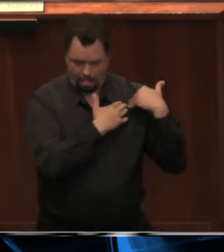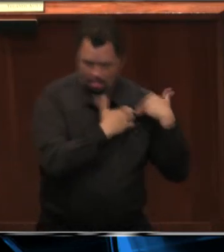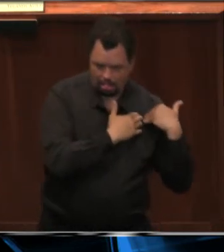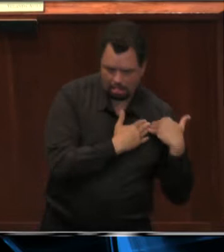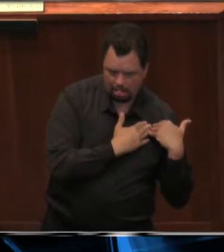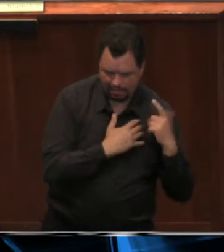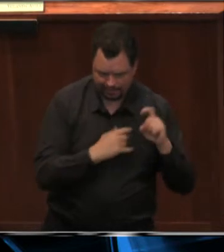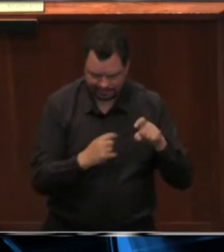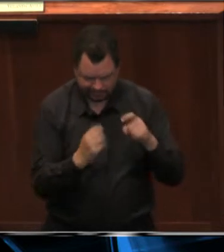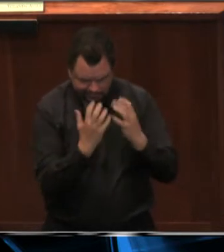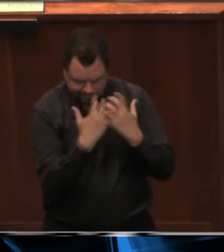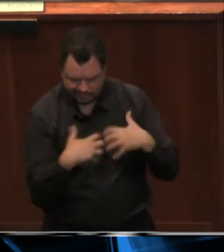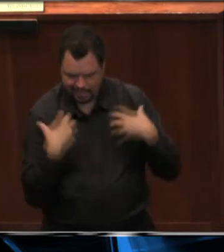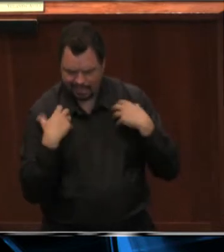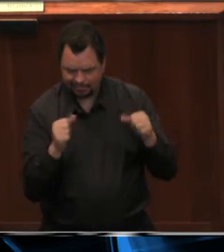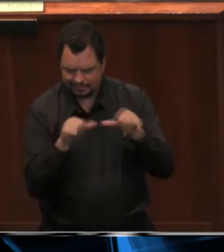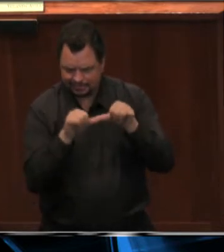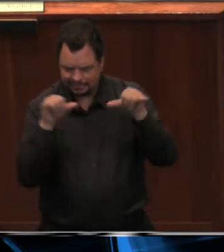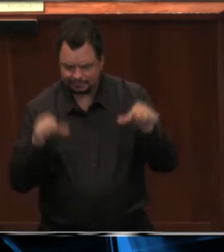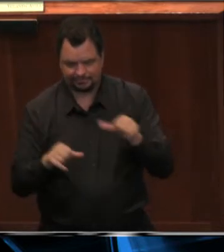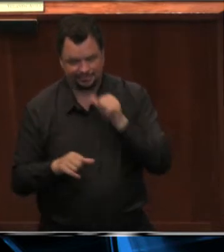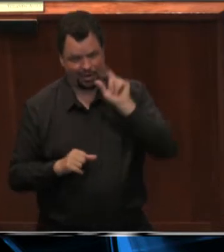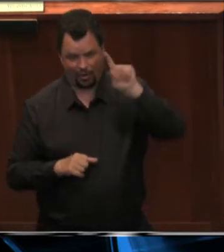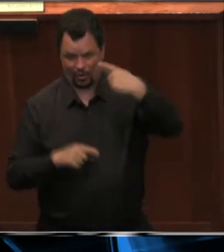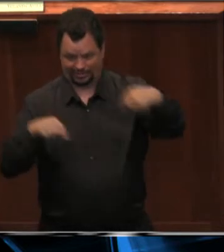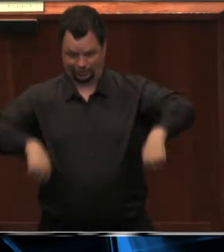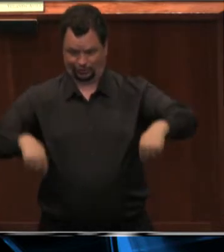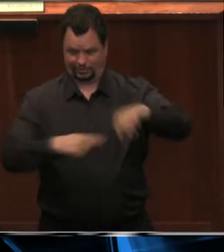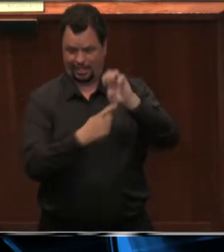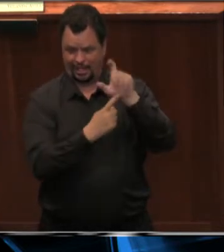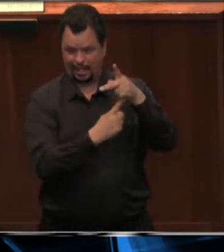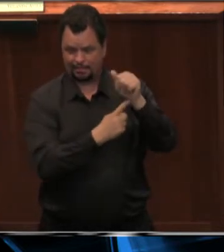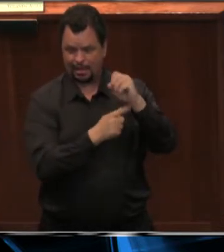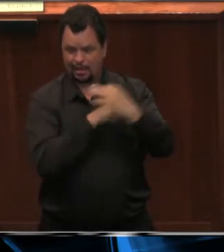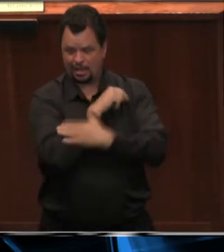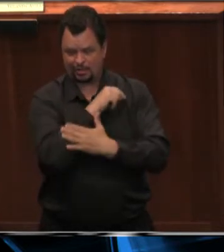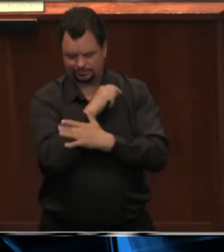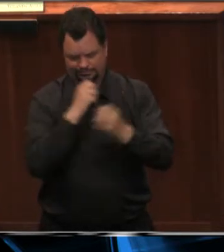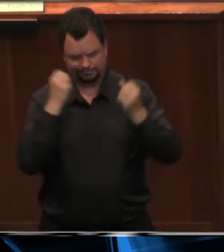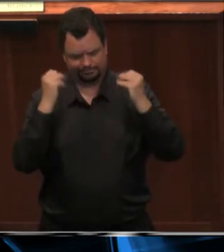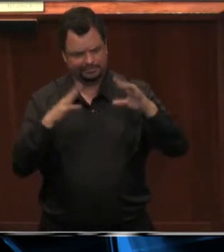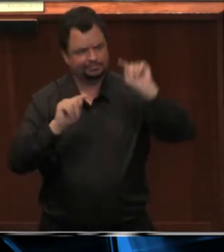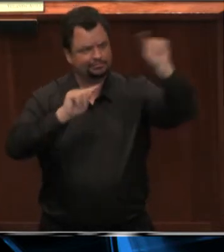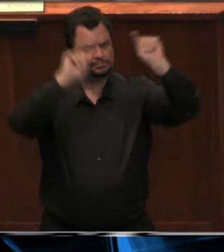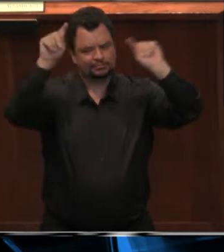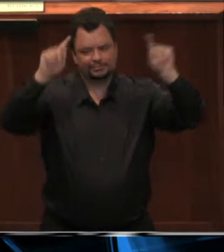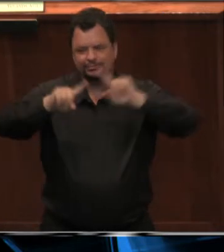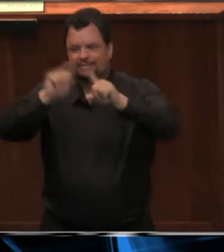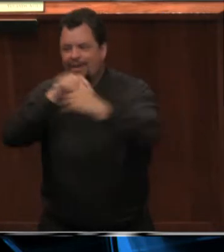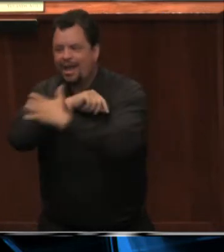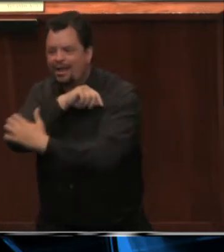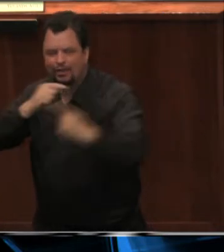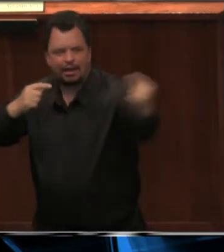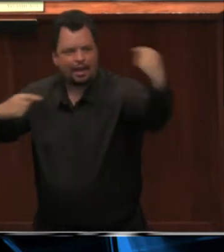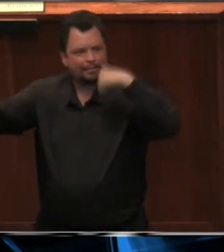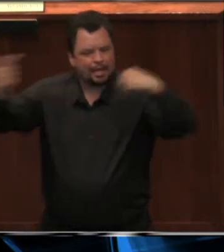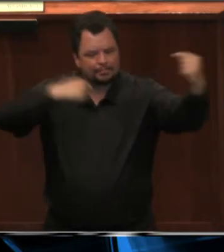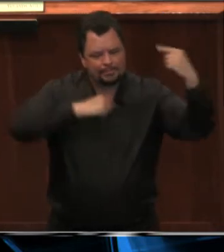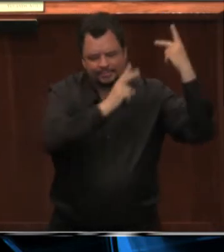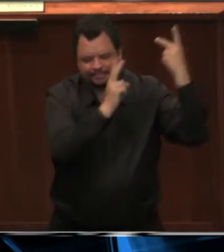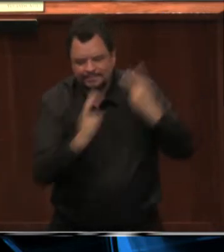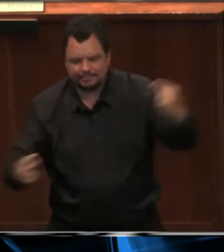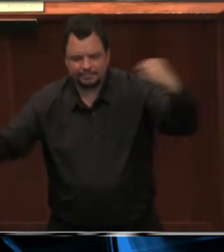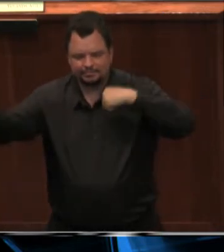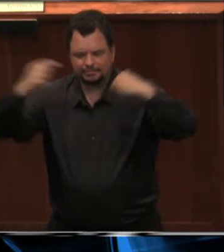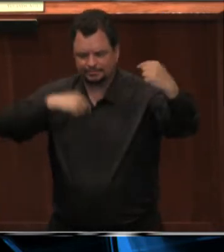just our El Paso County residents who are coming into our hospital systems, it's also serving as a regional center, so